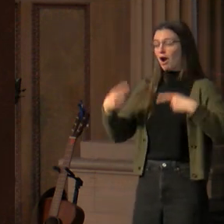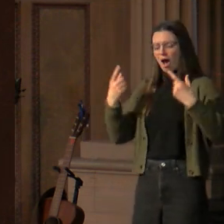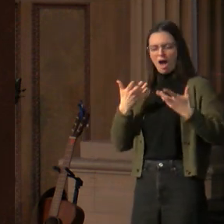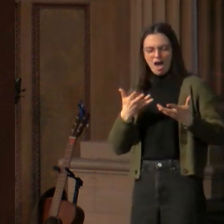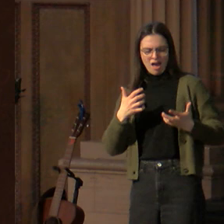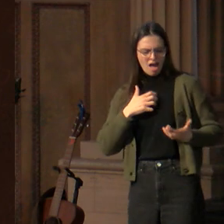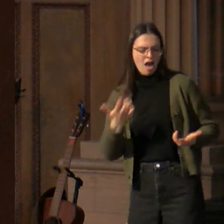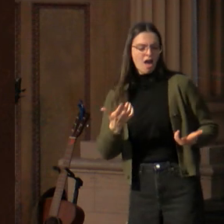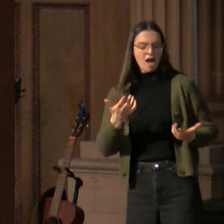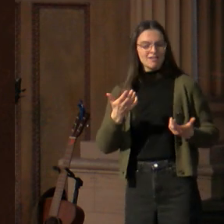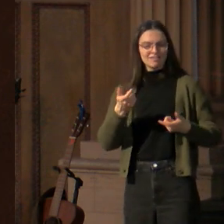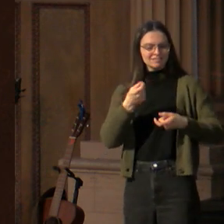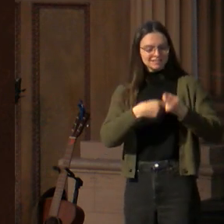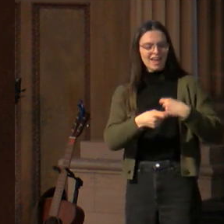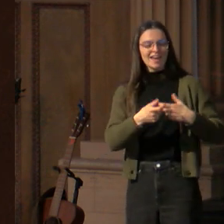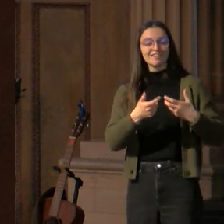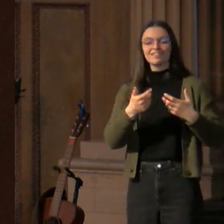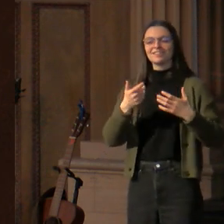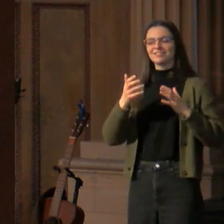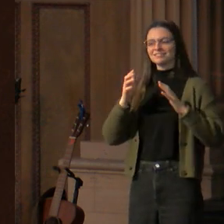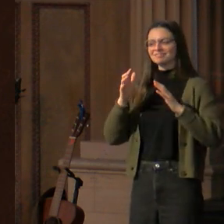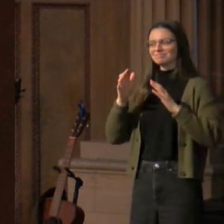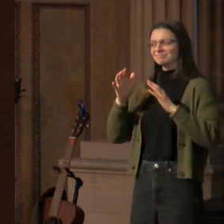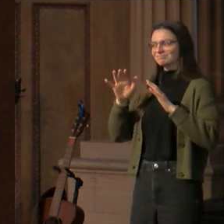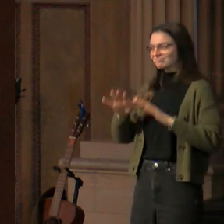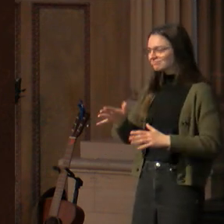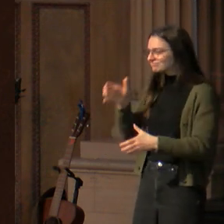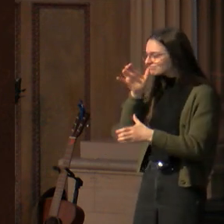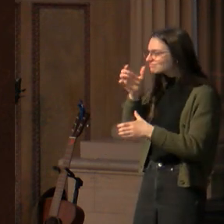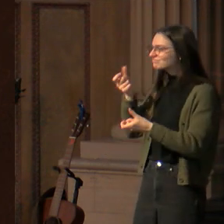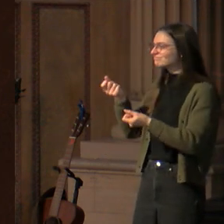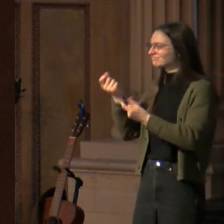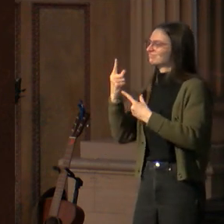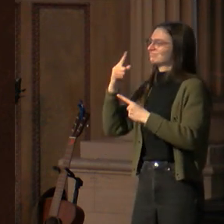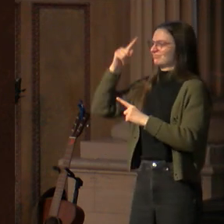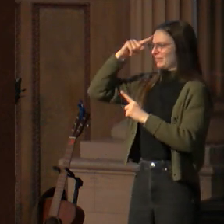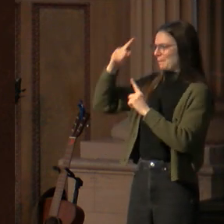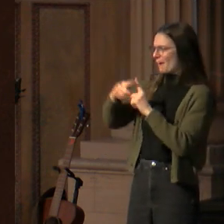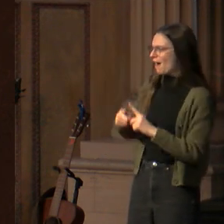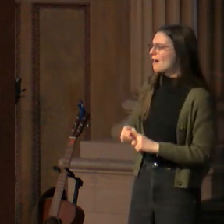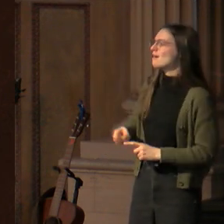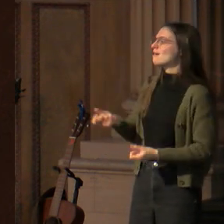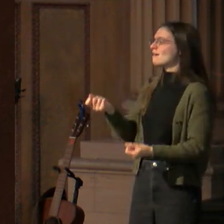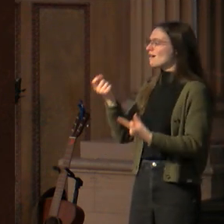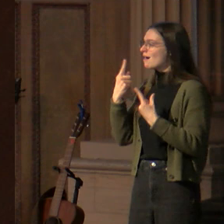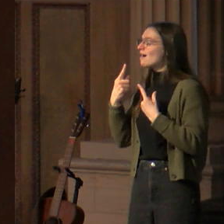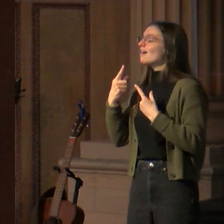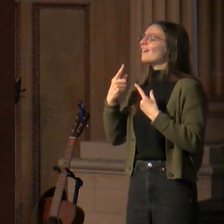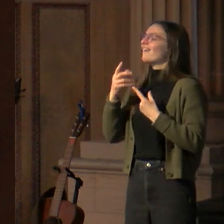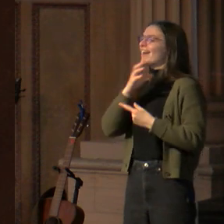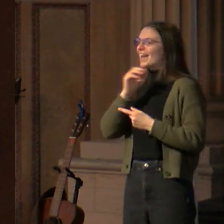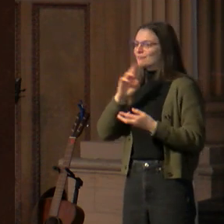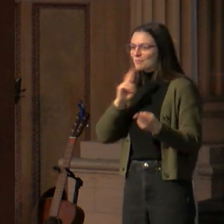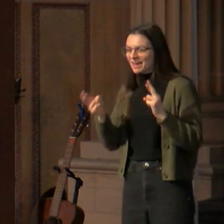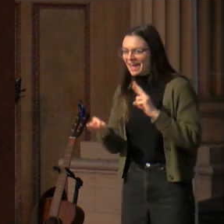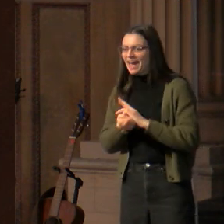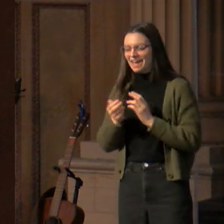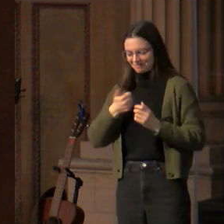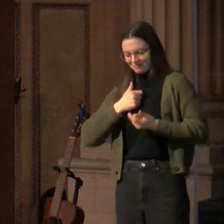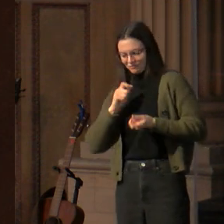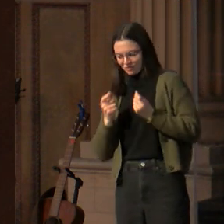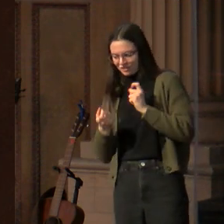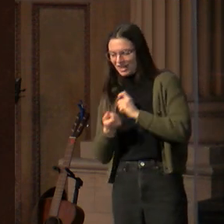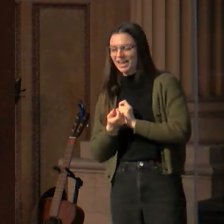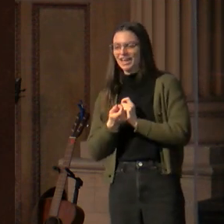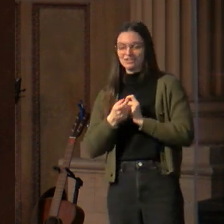We make steel men out of the arguments so they are heard, so they're understood, and so that we can repent where we need to, so that we can change, and so